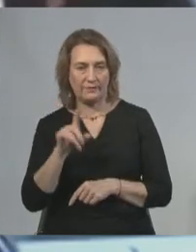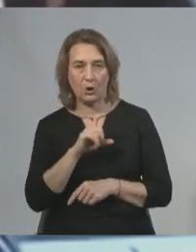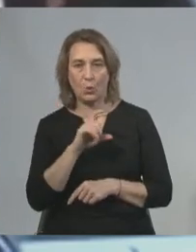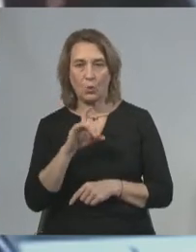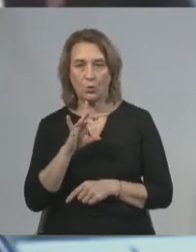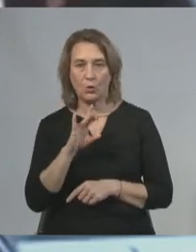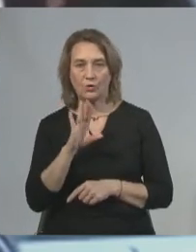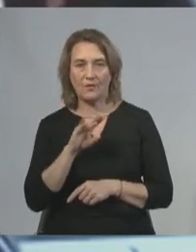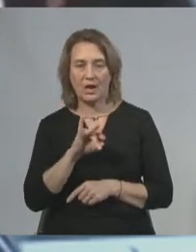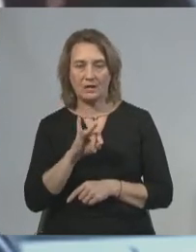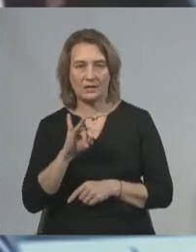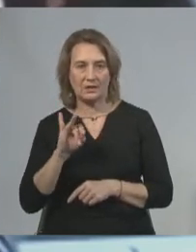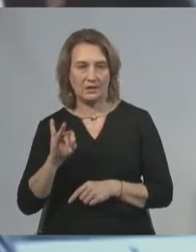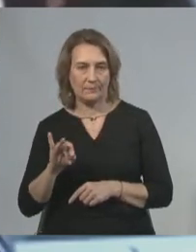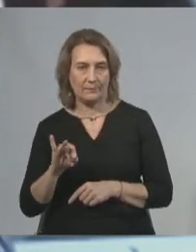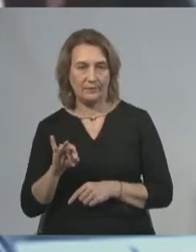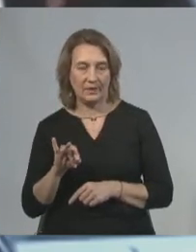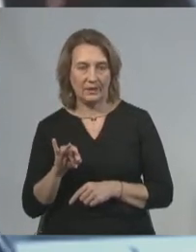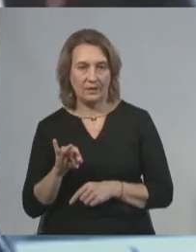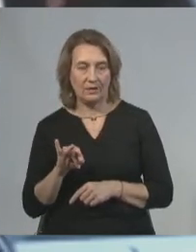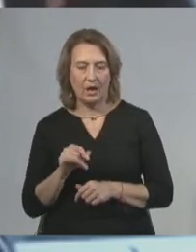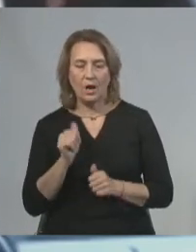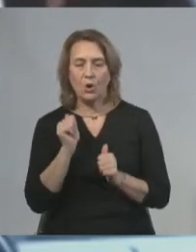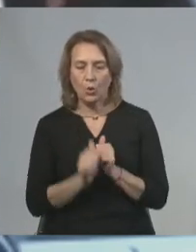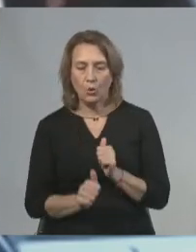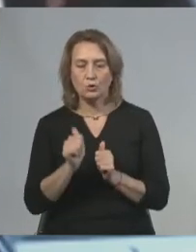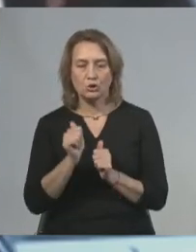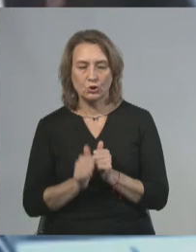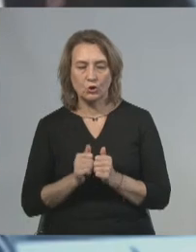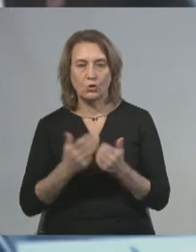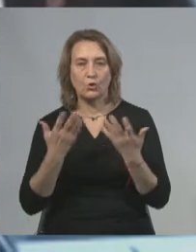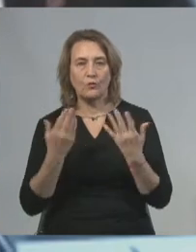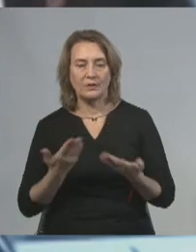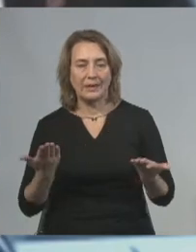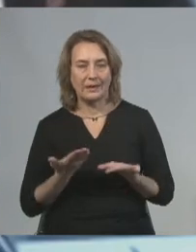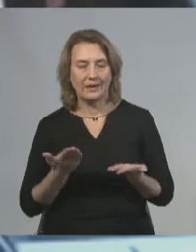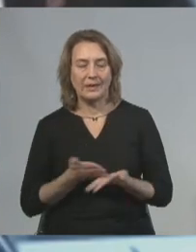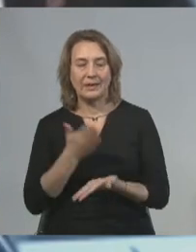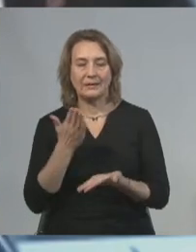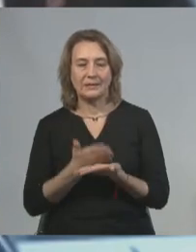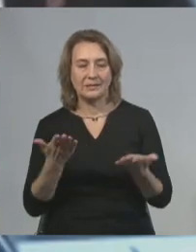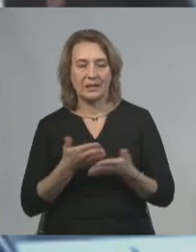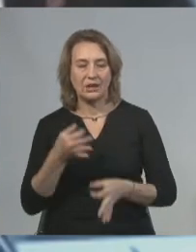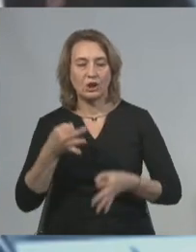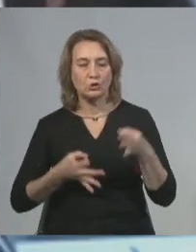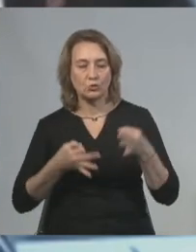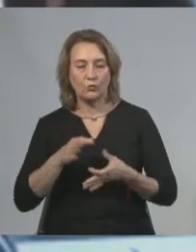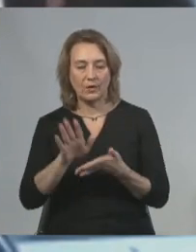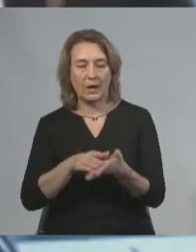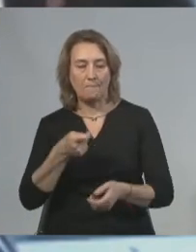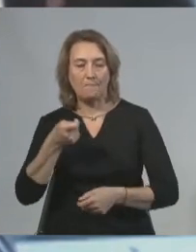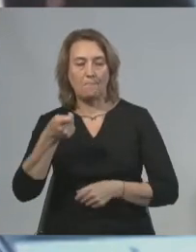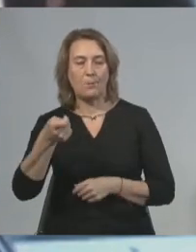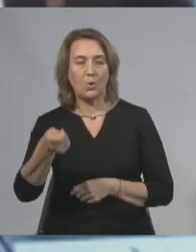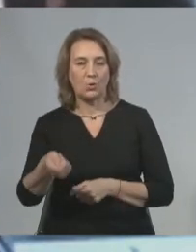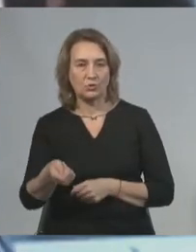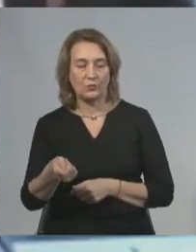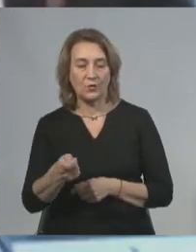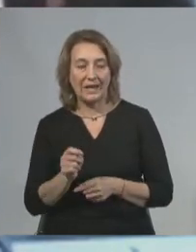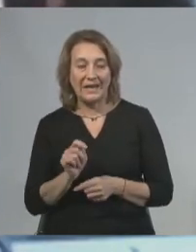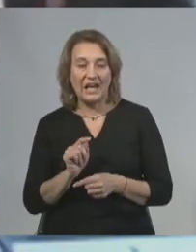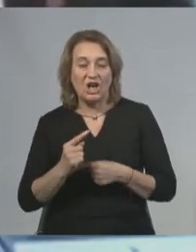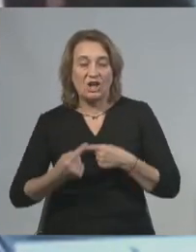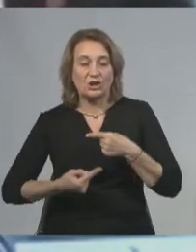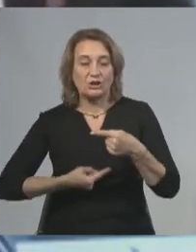it's lawsuits almost every day and it's daily communication with with the lawyers about what to do